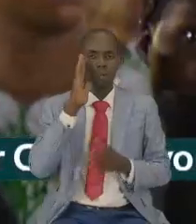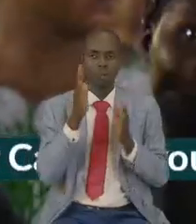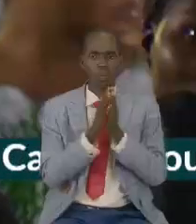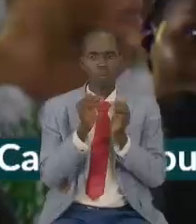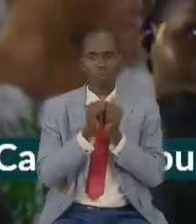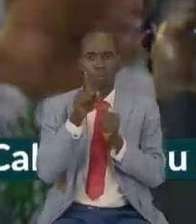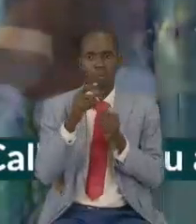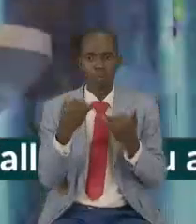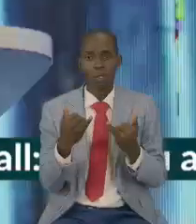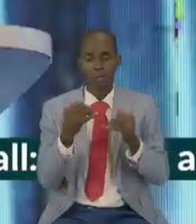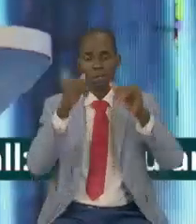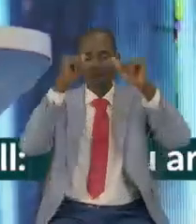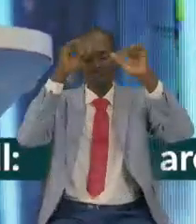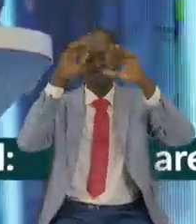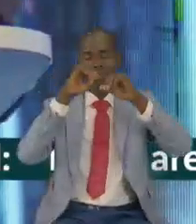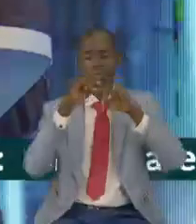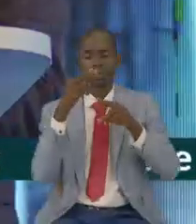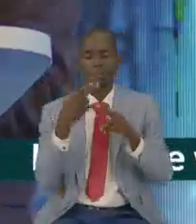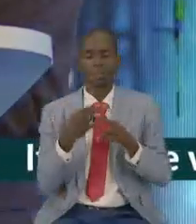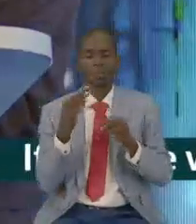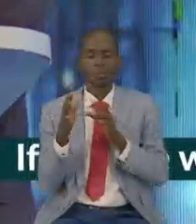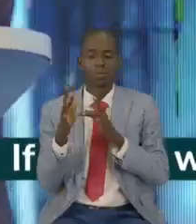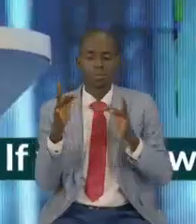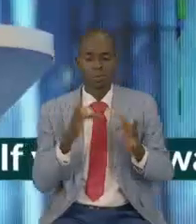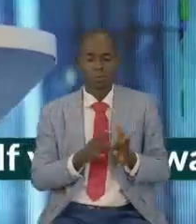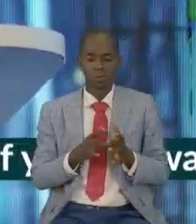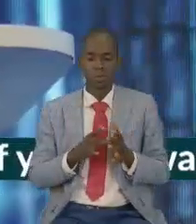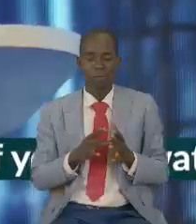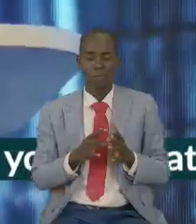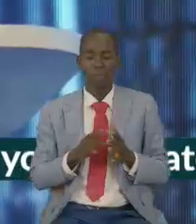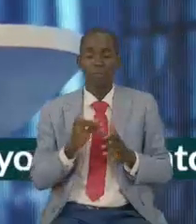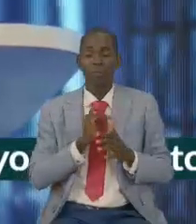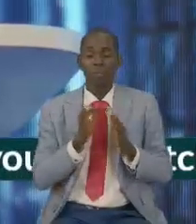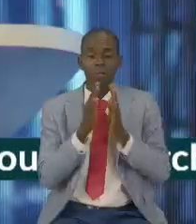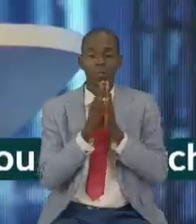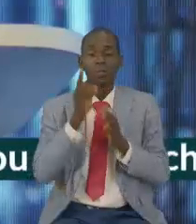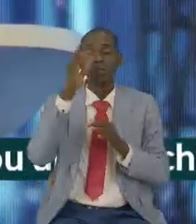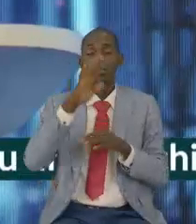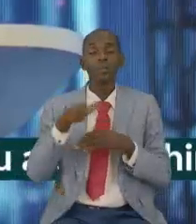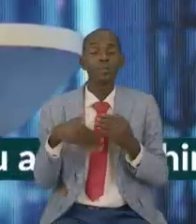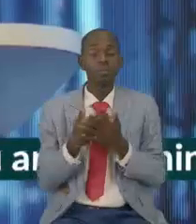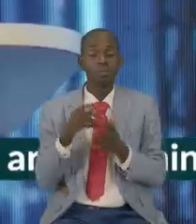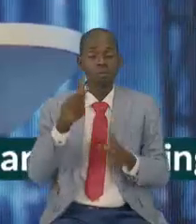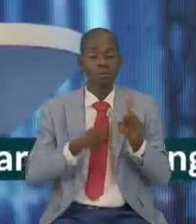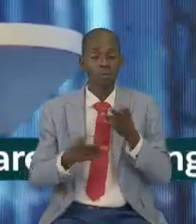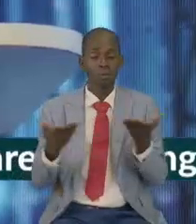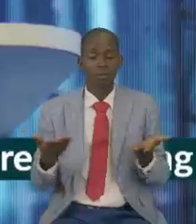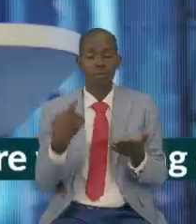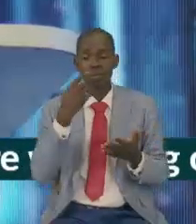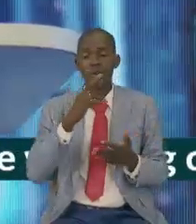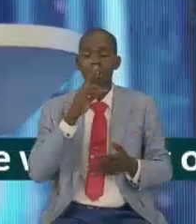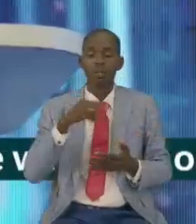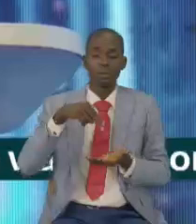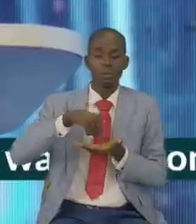of Jesus, I bring all these people who are standing up, and they realize the work of their hand,